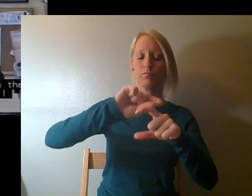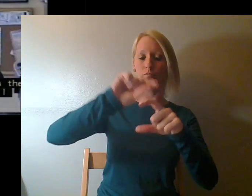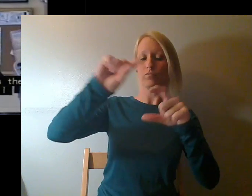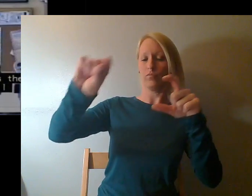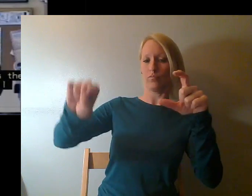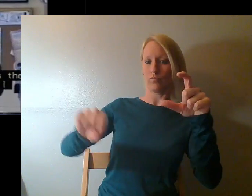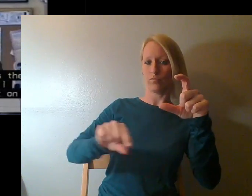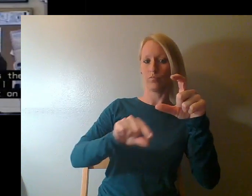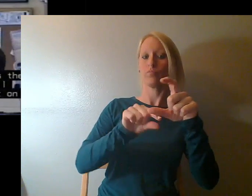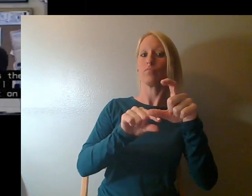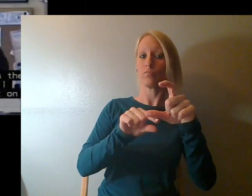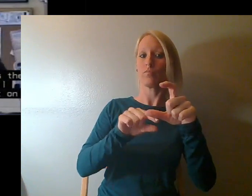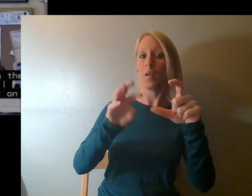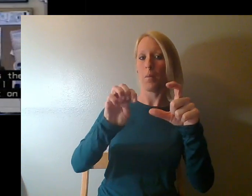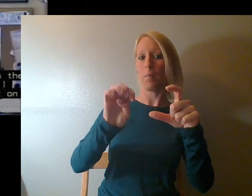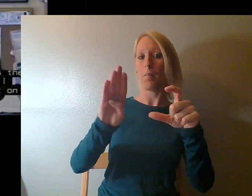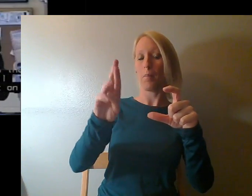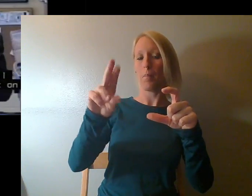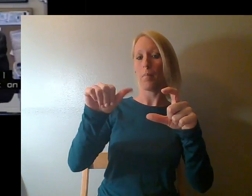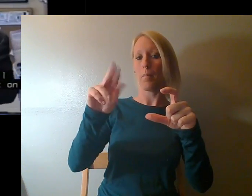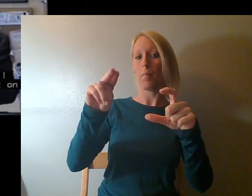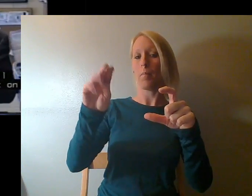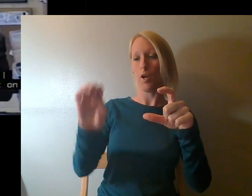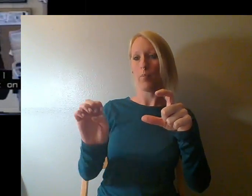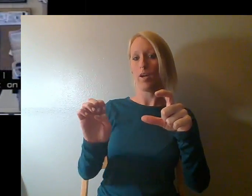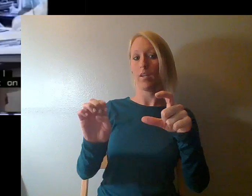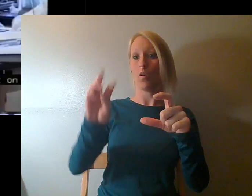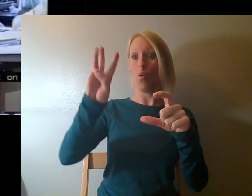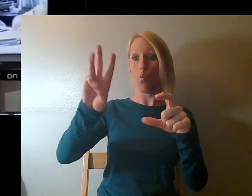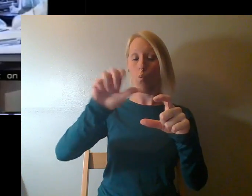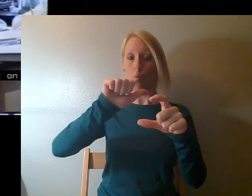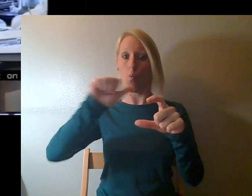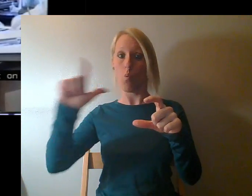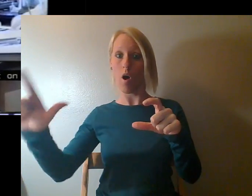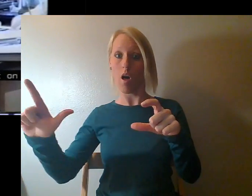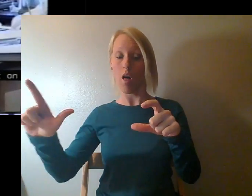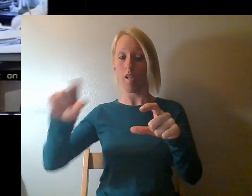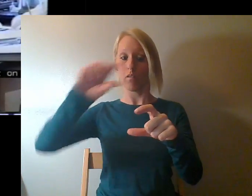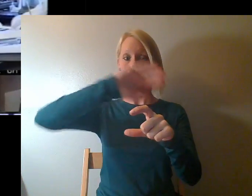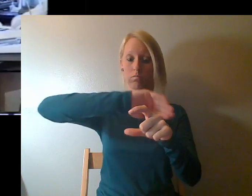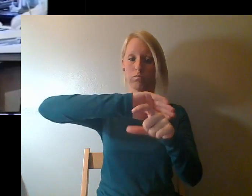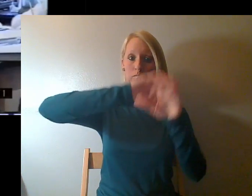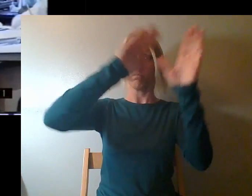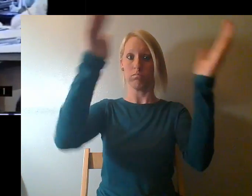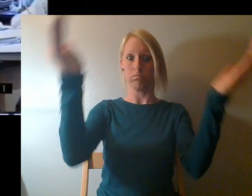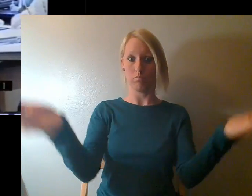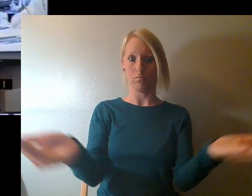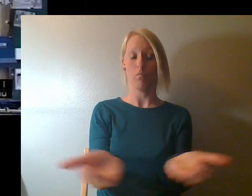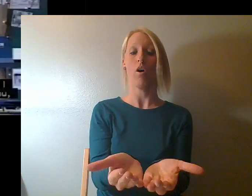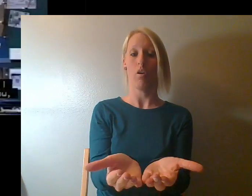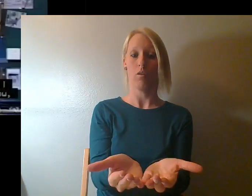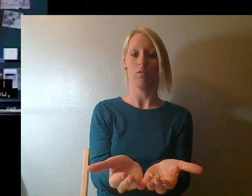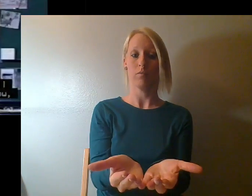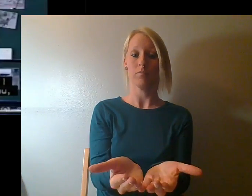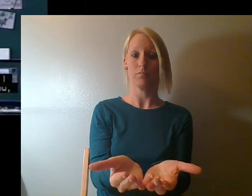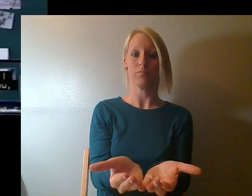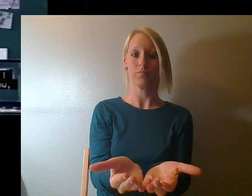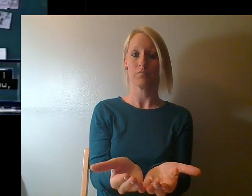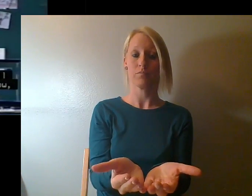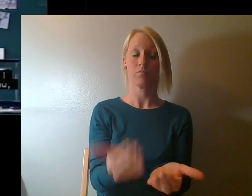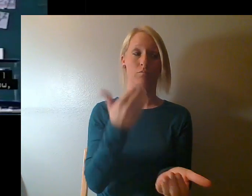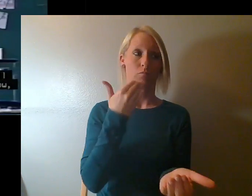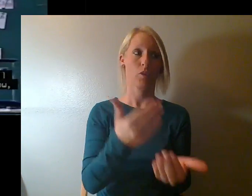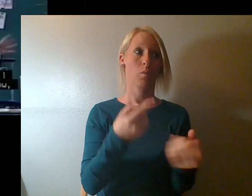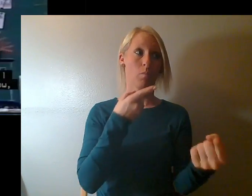talk about cell wall, we'll just stick that on the outside of it. Okay? But that's a good point. Okay, anything else about the cell membrane that we should know maybe about its